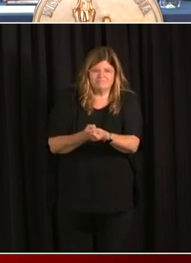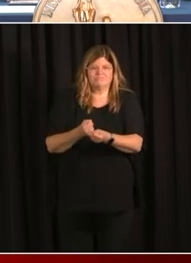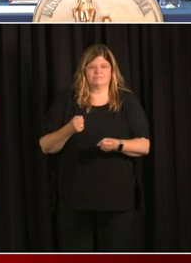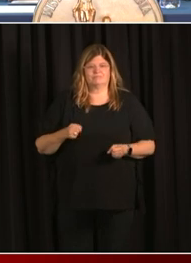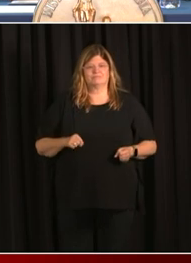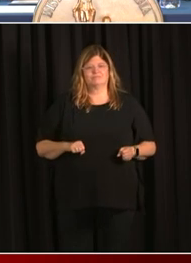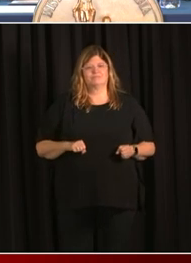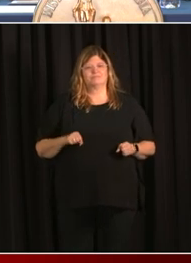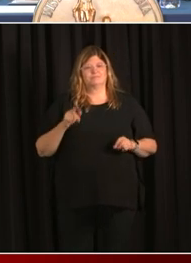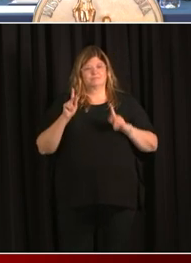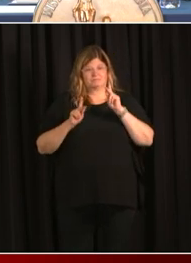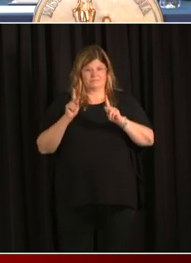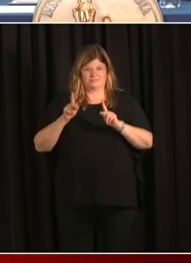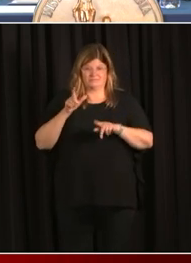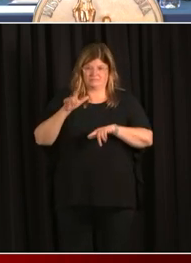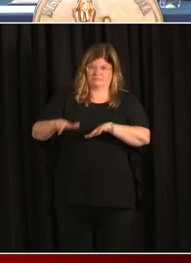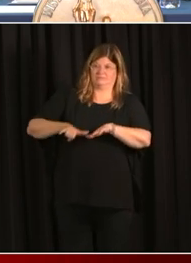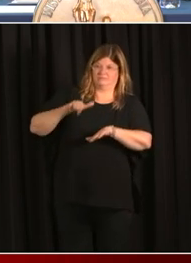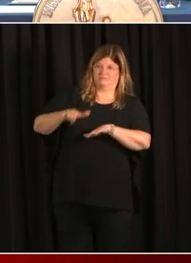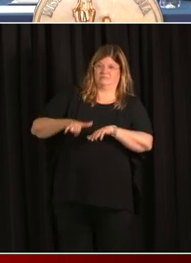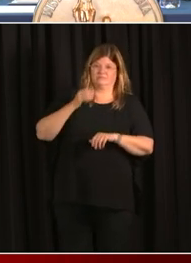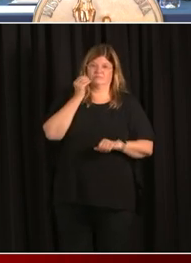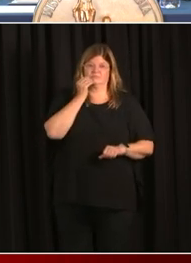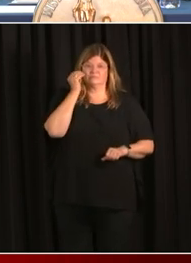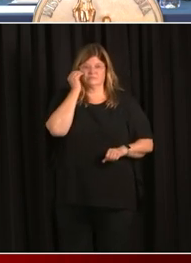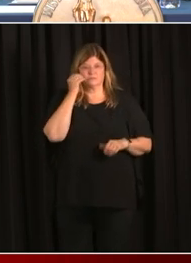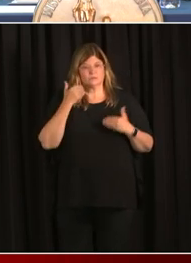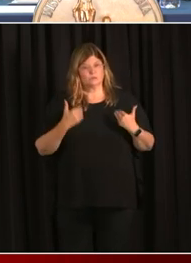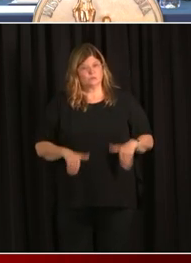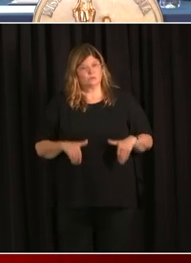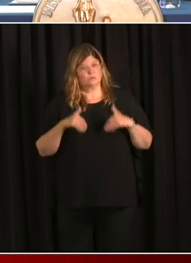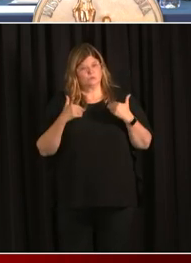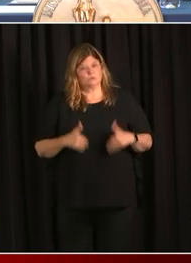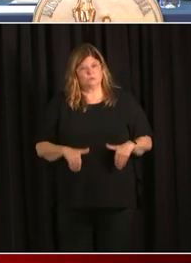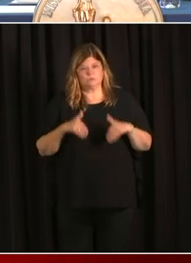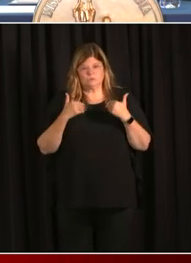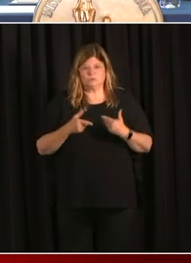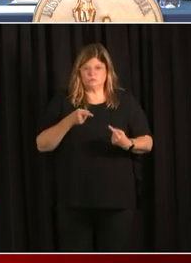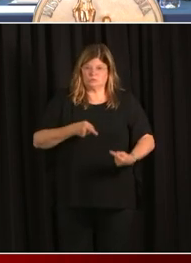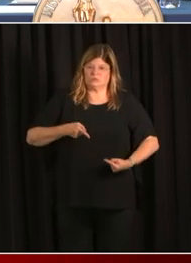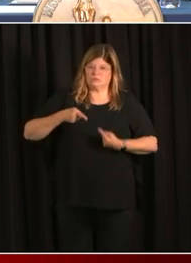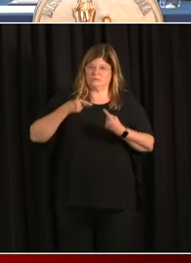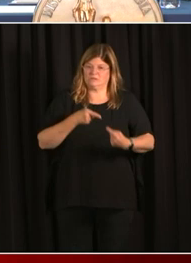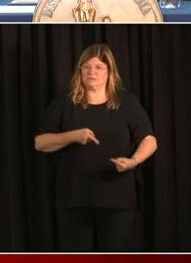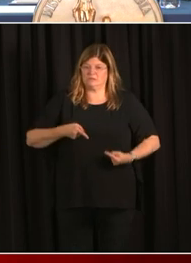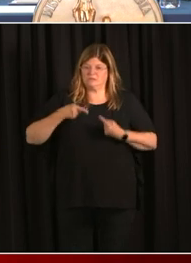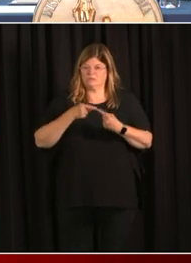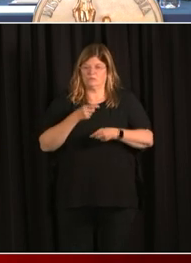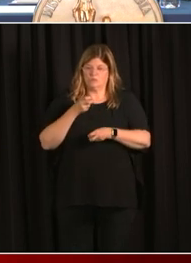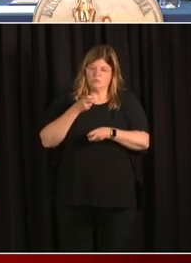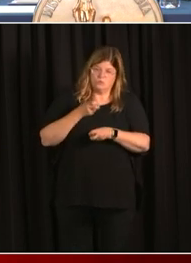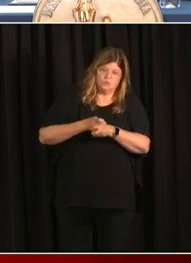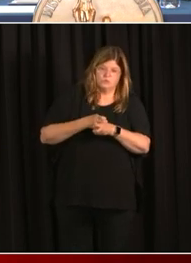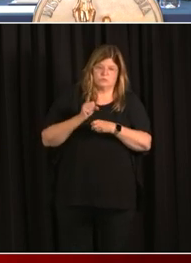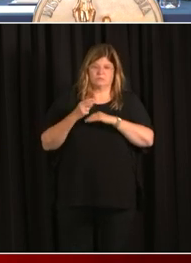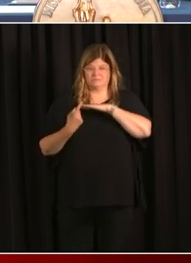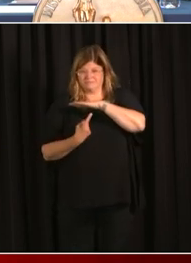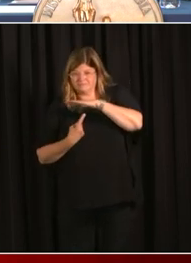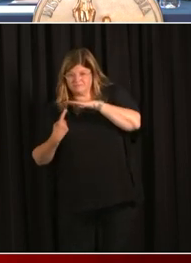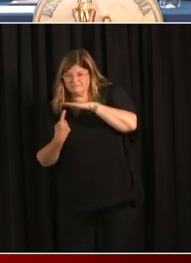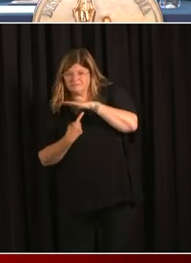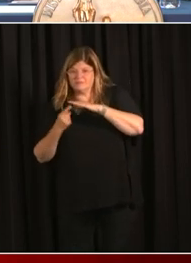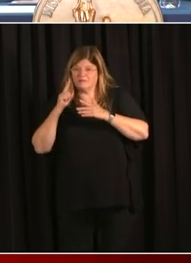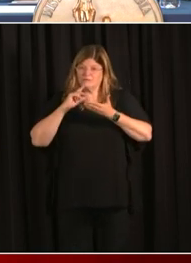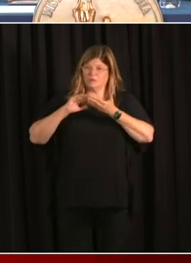for people who are staying at home and experiencing hardship or need to isolate to keep our community safe. And